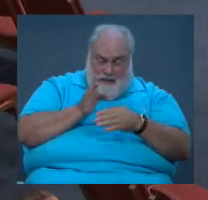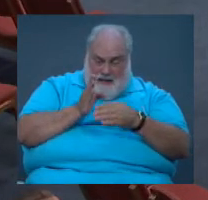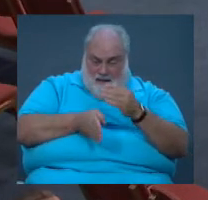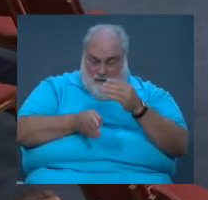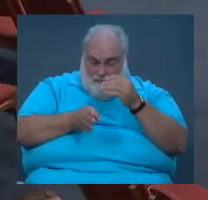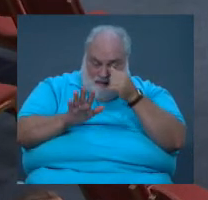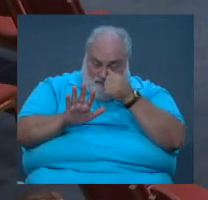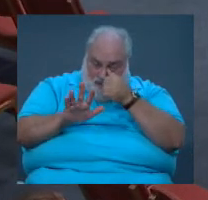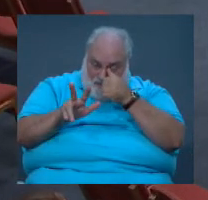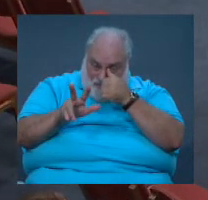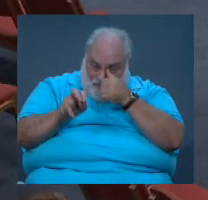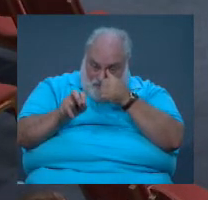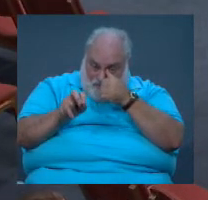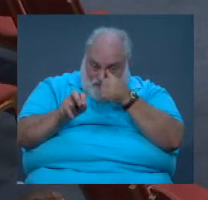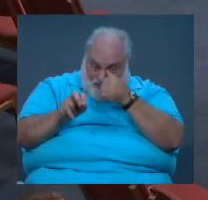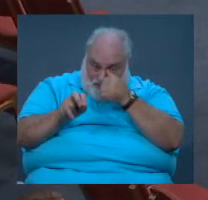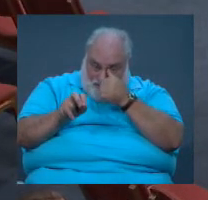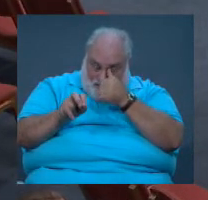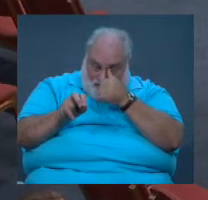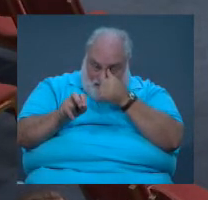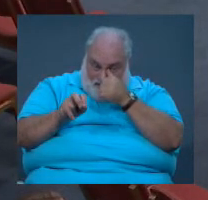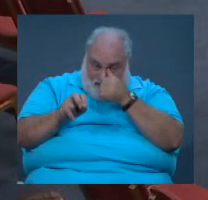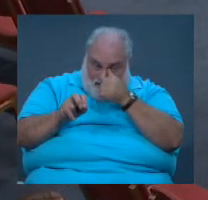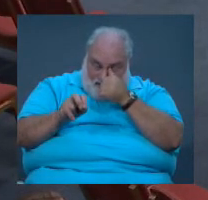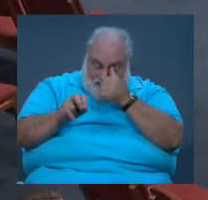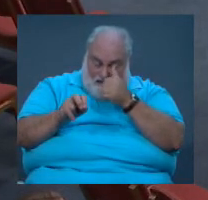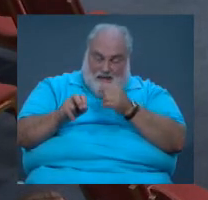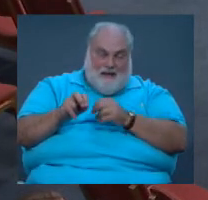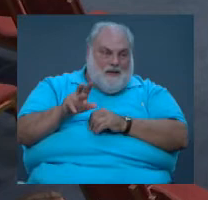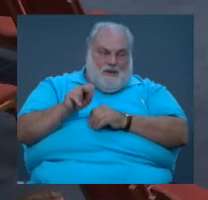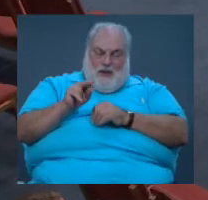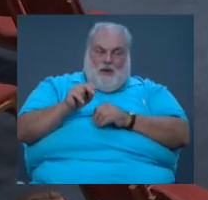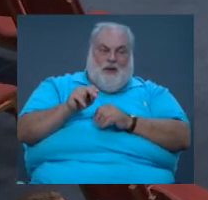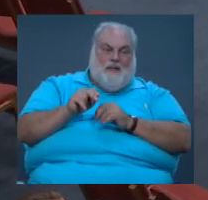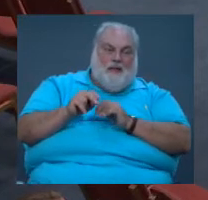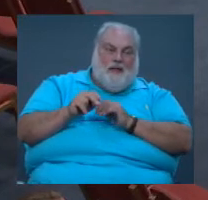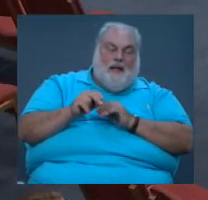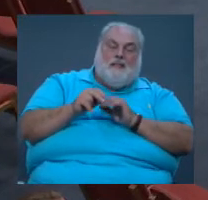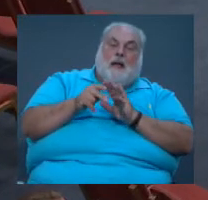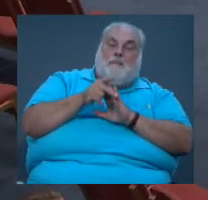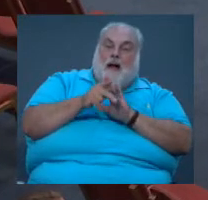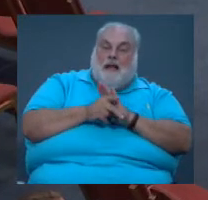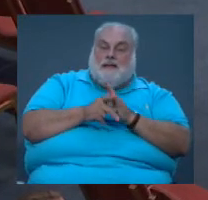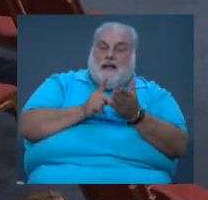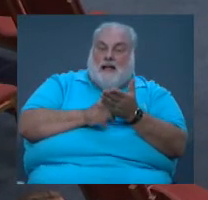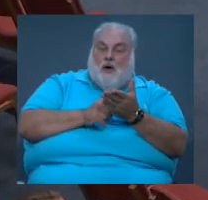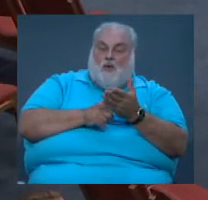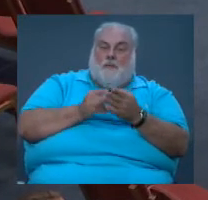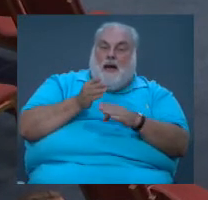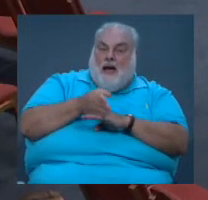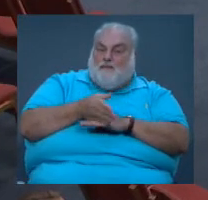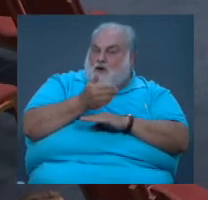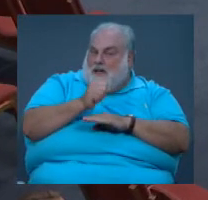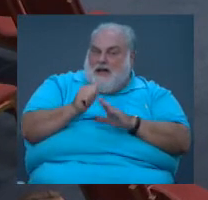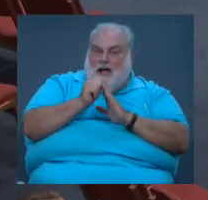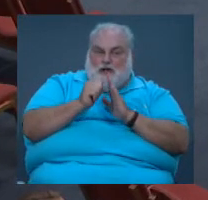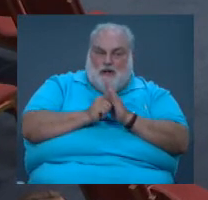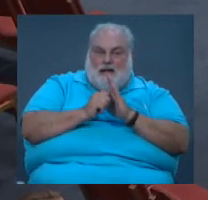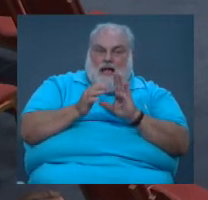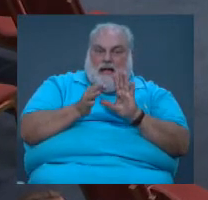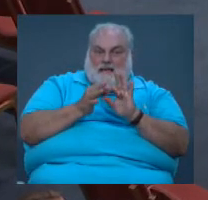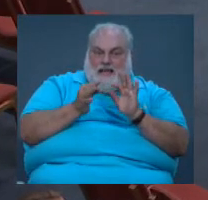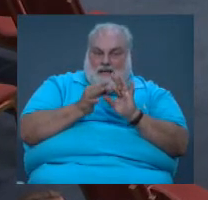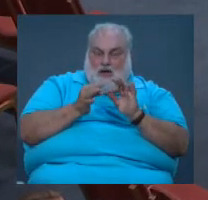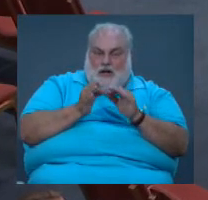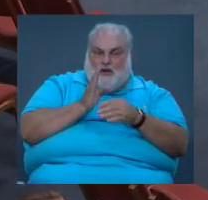by 5:30, maybe. What it says is that the policy discussion will be after any agenda session and